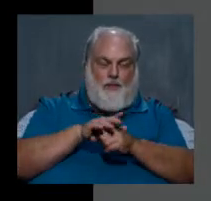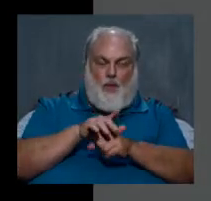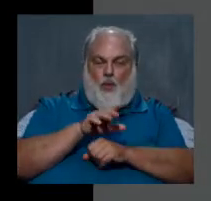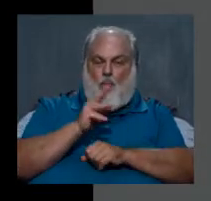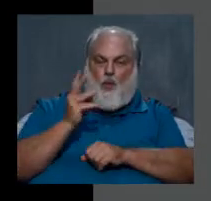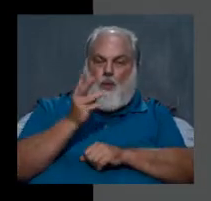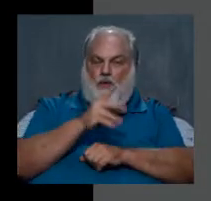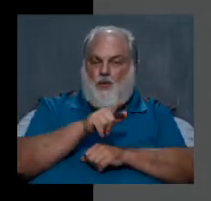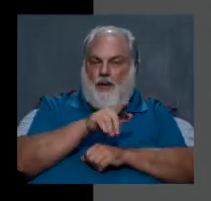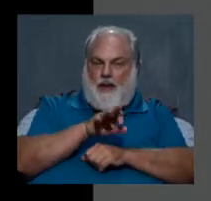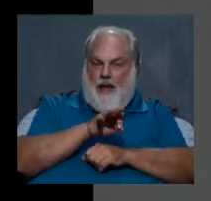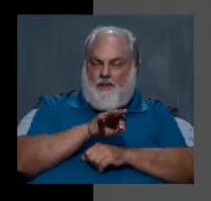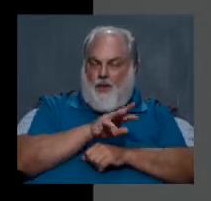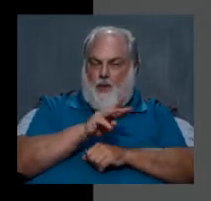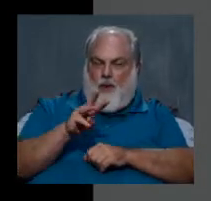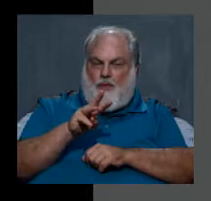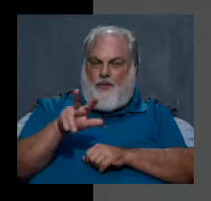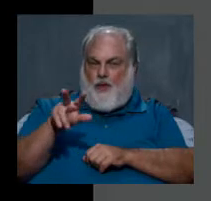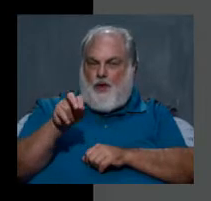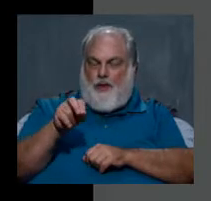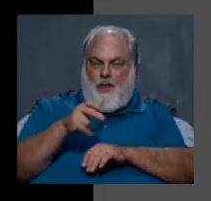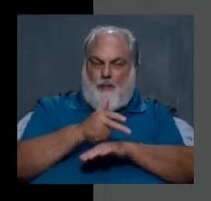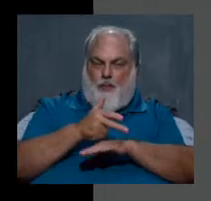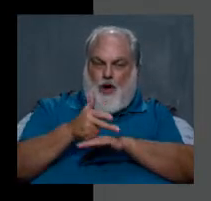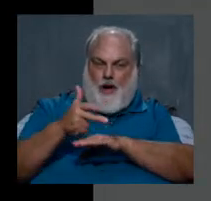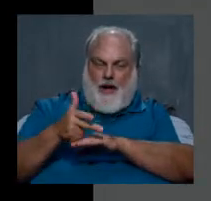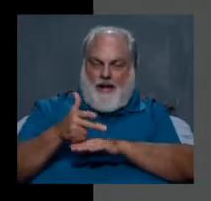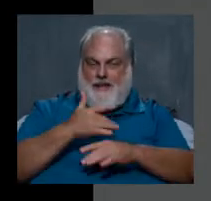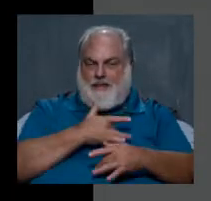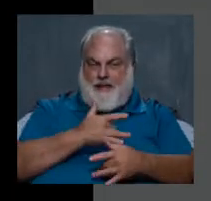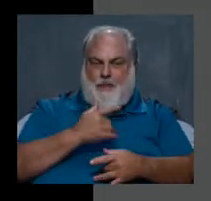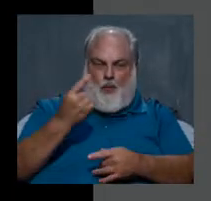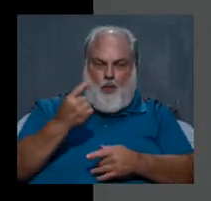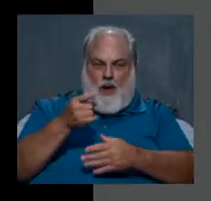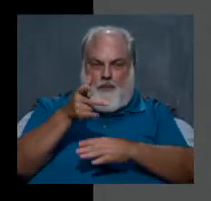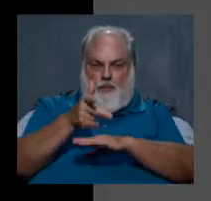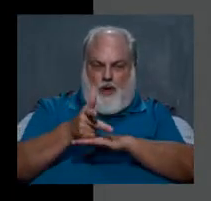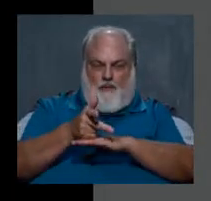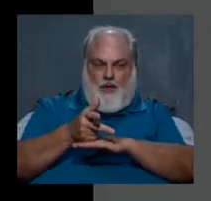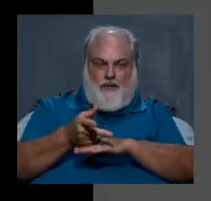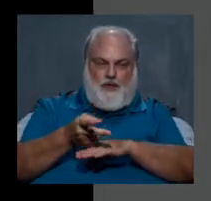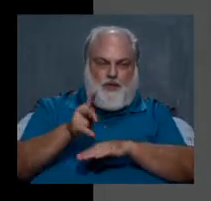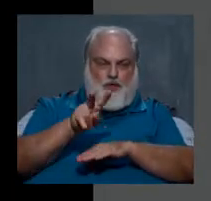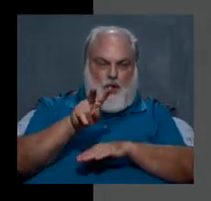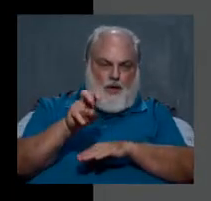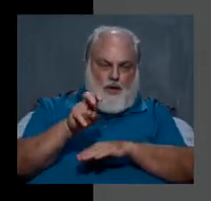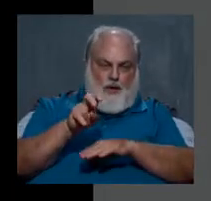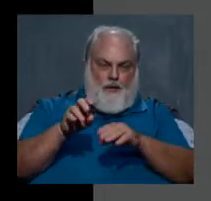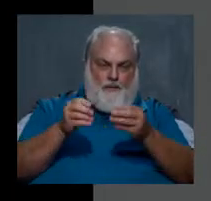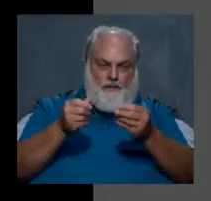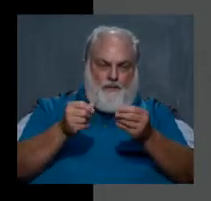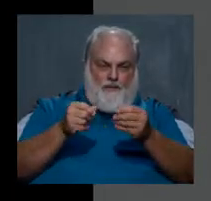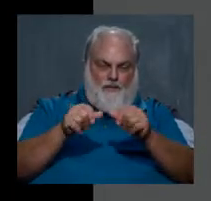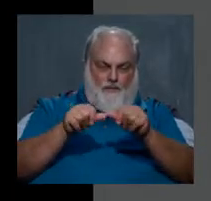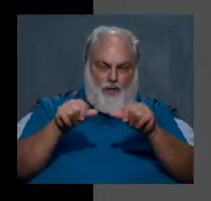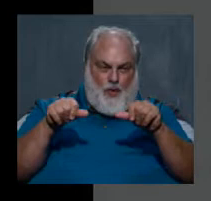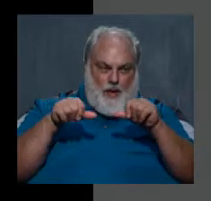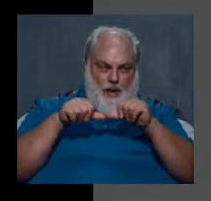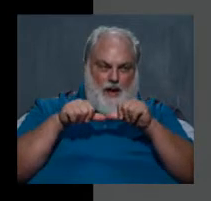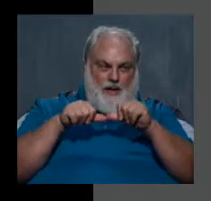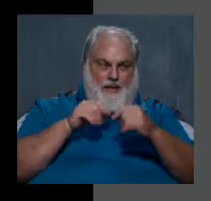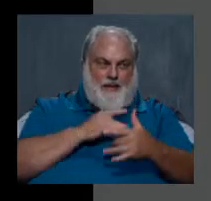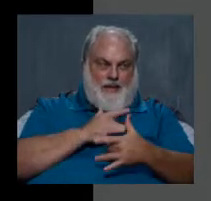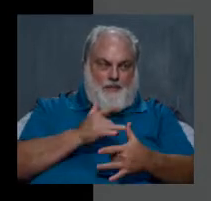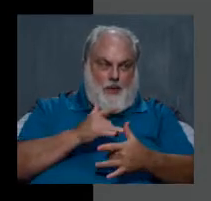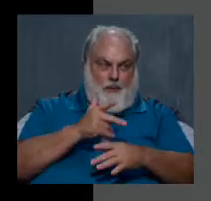to West 30th Street. Parking for the beauty salon is typically based on one parking space per 200 gross square feet of floor area. The